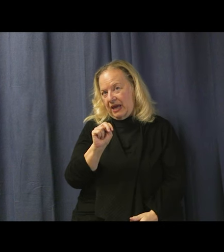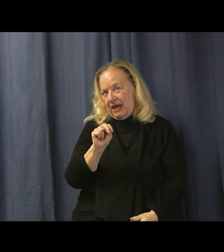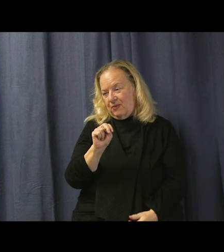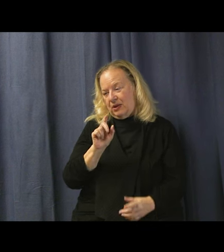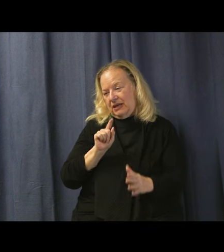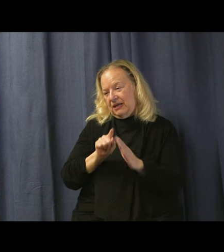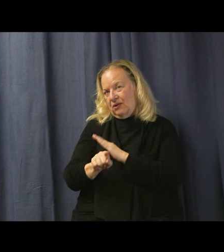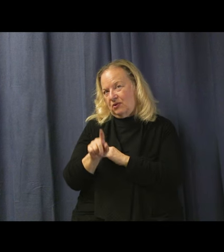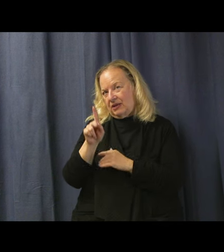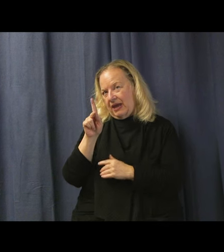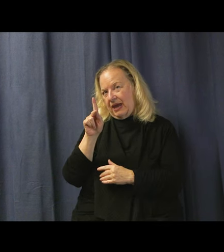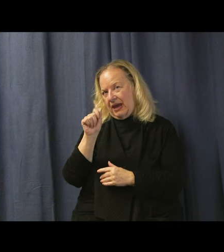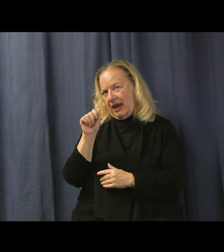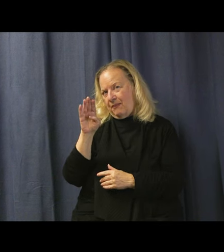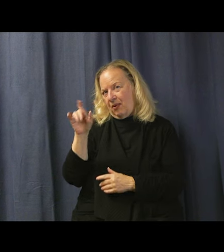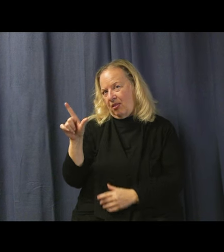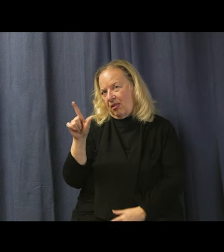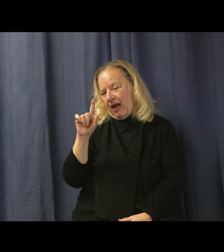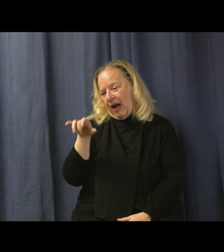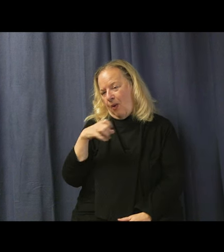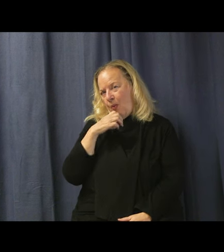killed Abel?